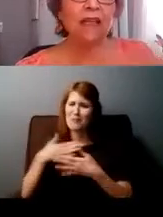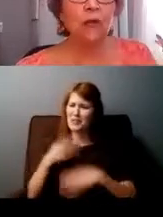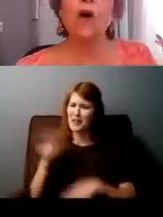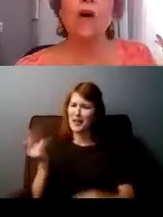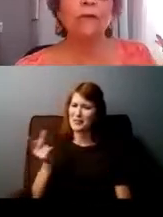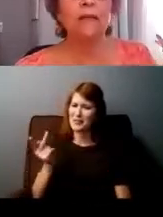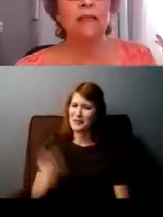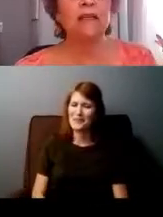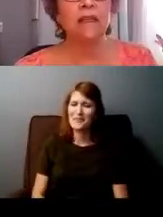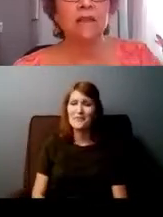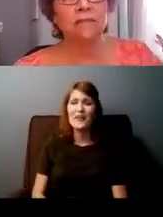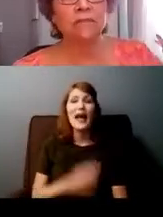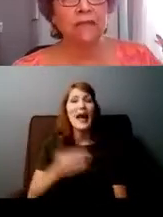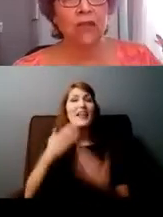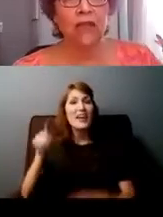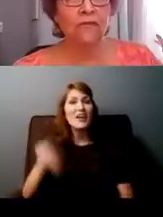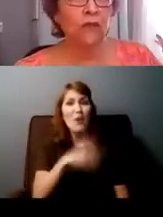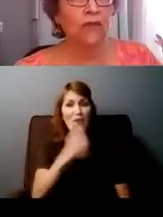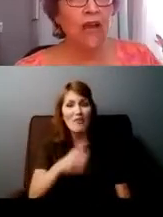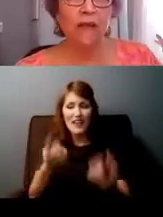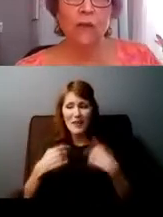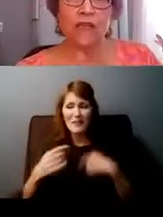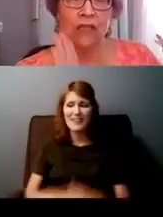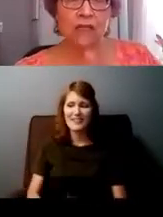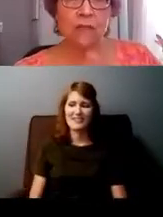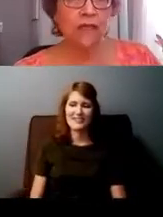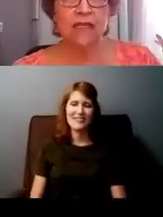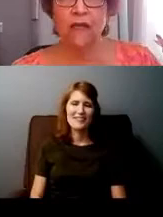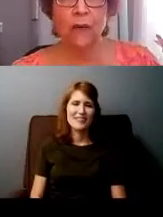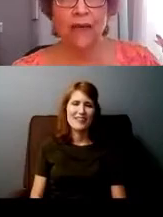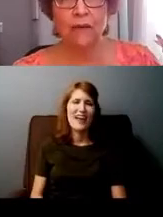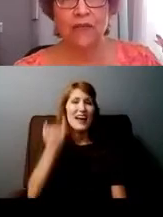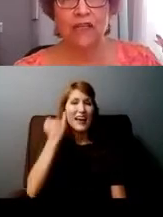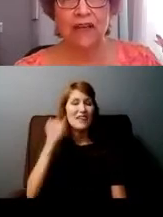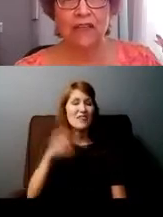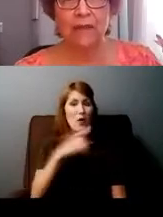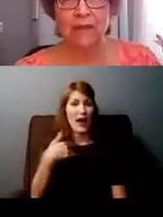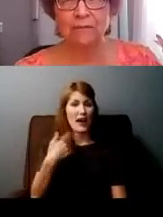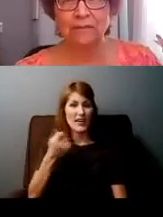And thank you all for being here. If you've got any questions, please go ahead and reach out to me.